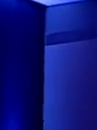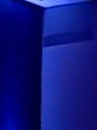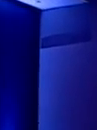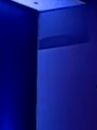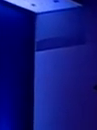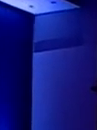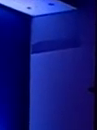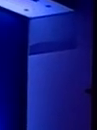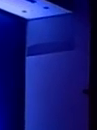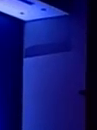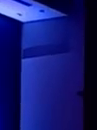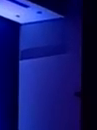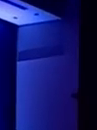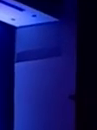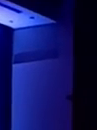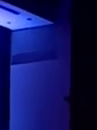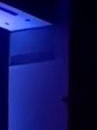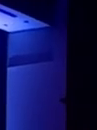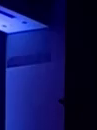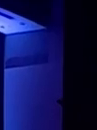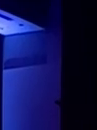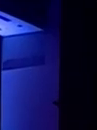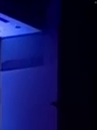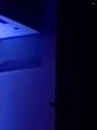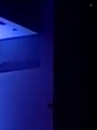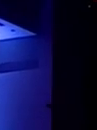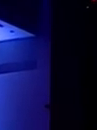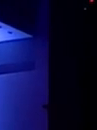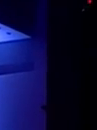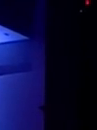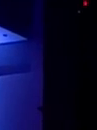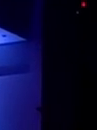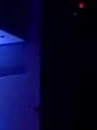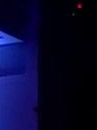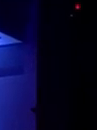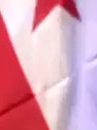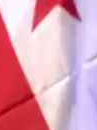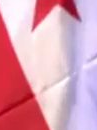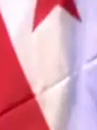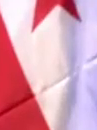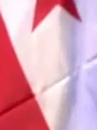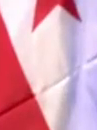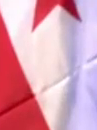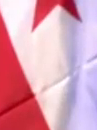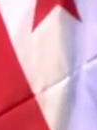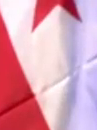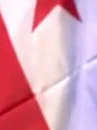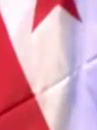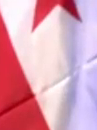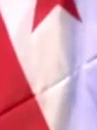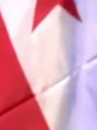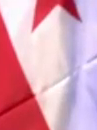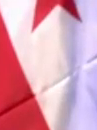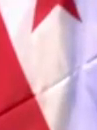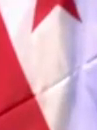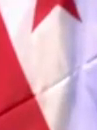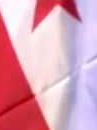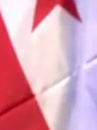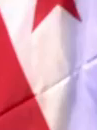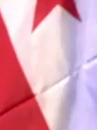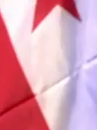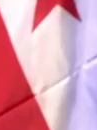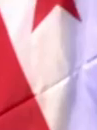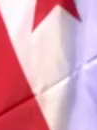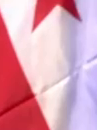take on our toughest challenges. We will continue to make you proud. May God continue to bless each of